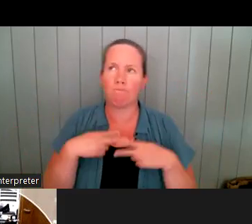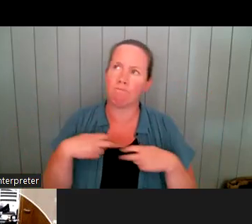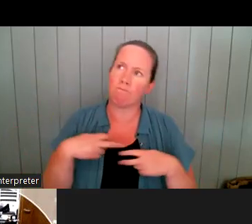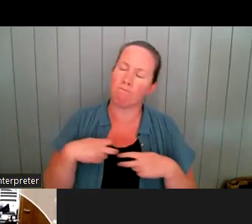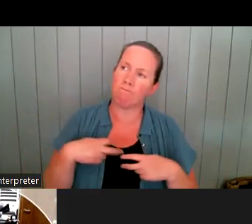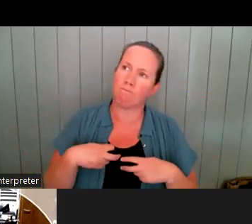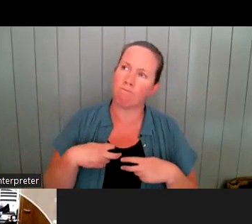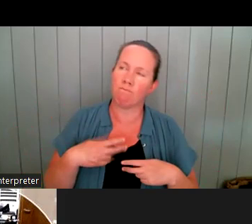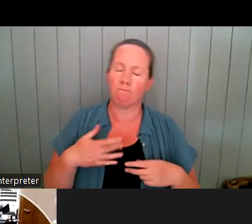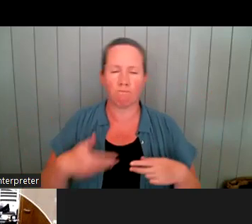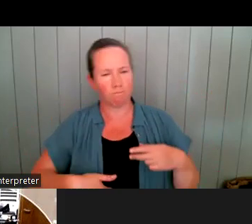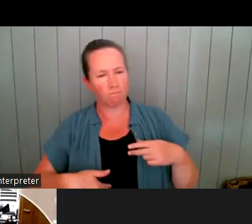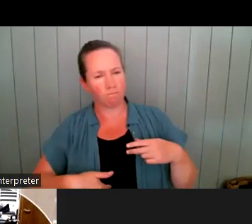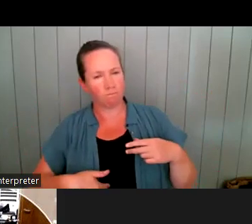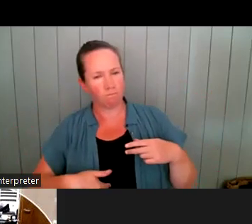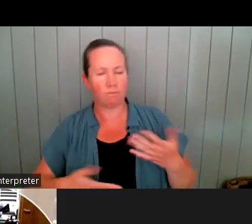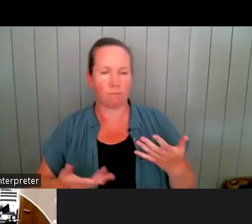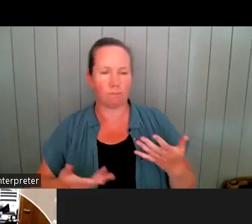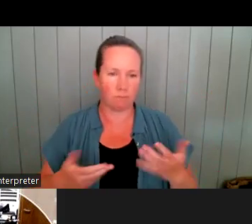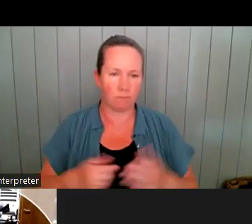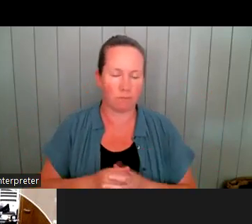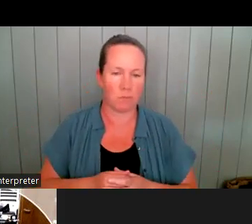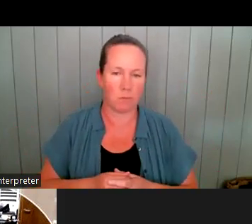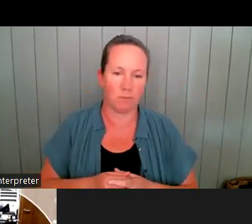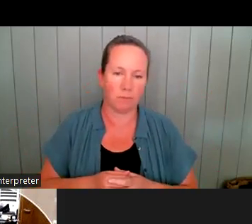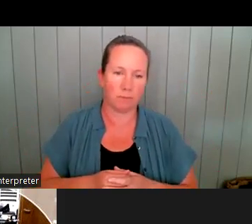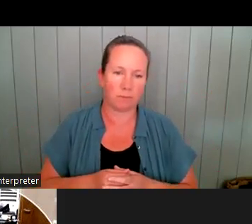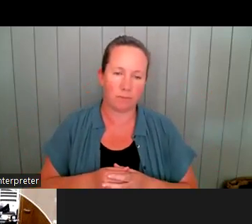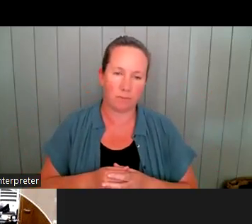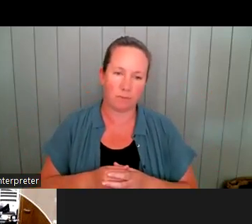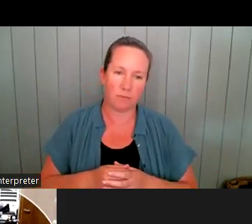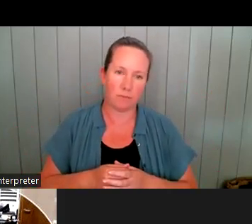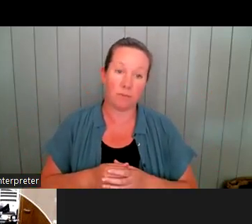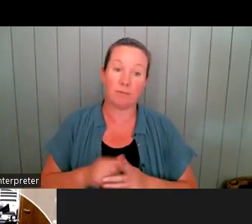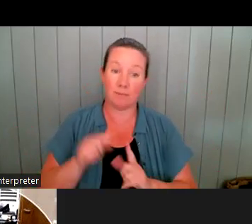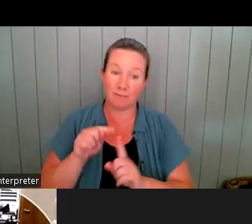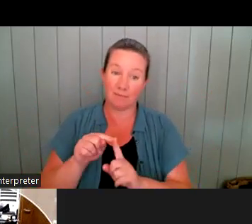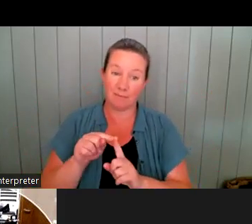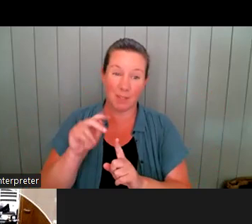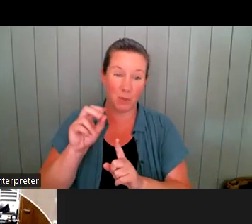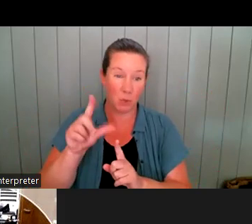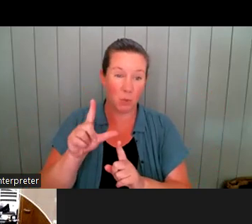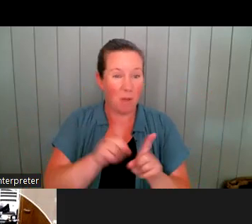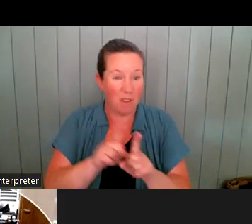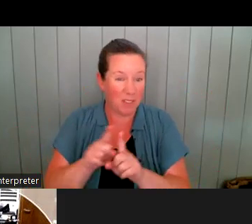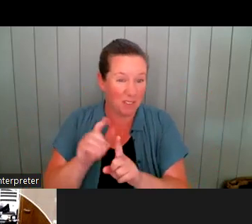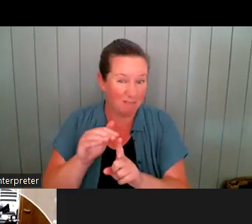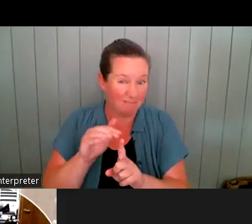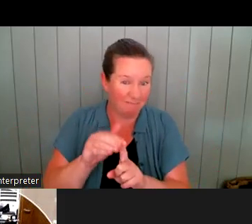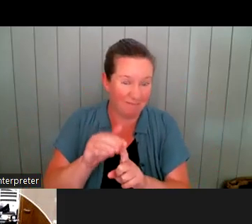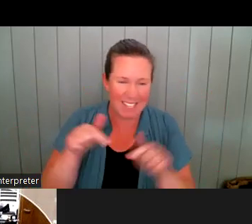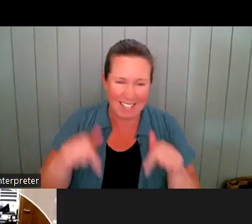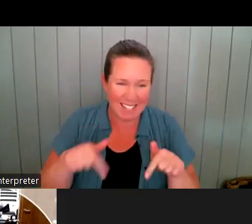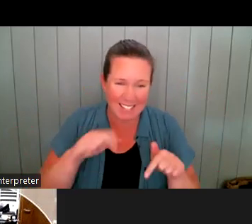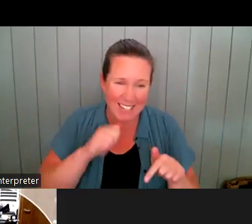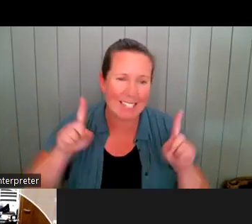it mentions as you're sort of getting to the questions. It reminds you that this is not a test. So there aren't any